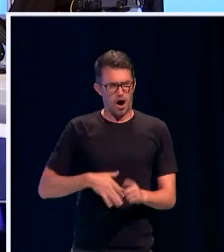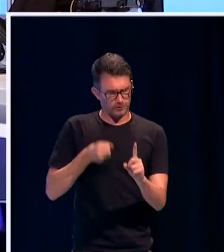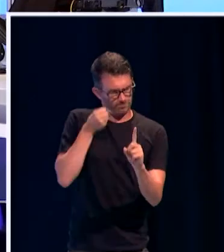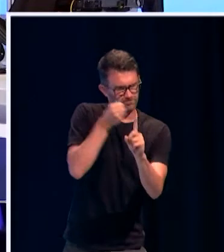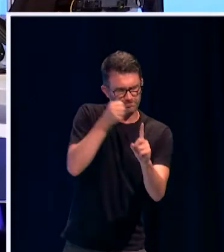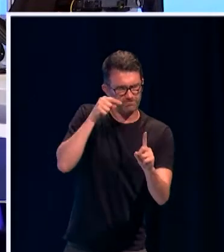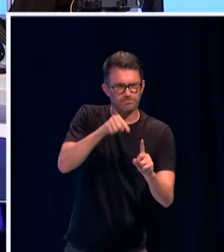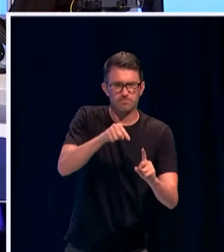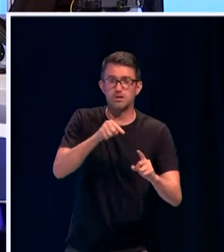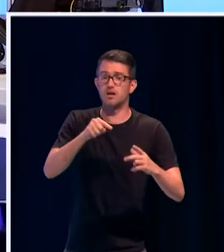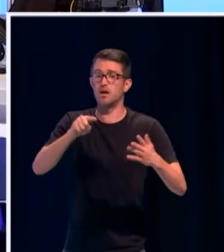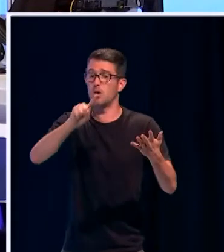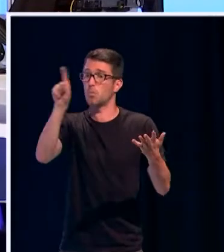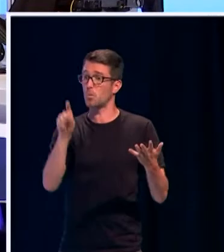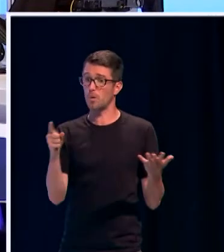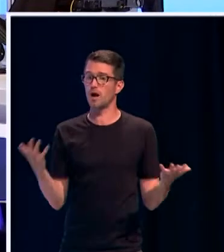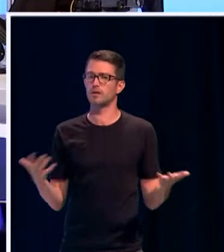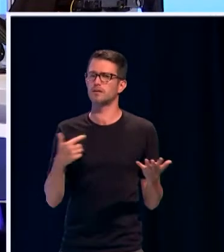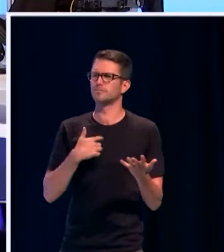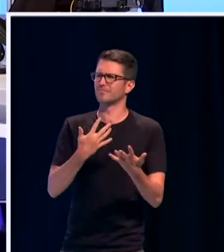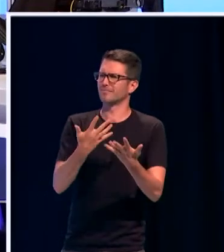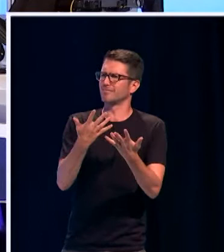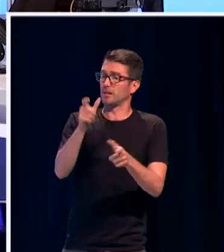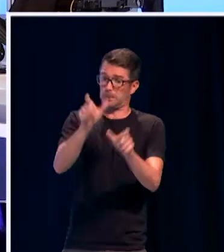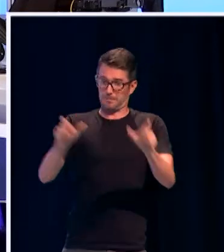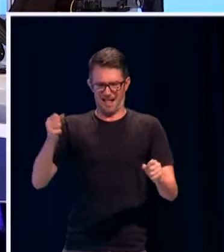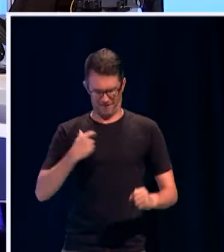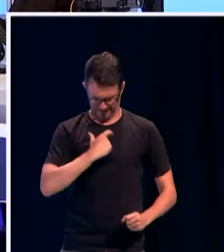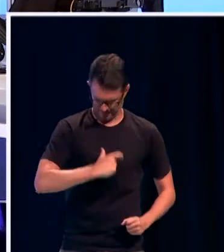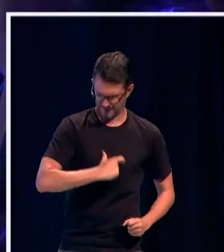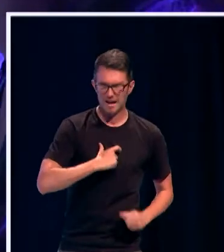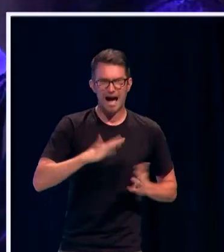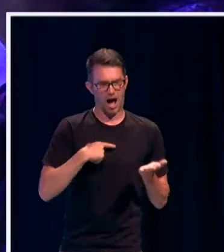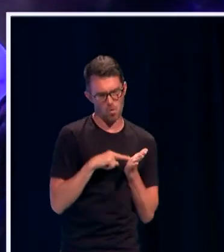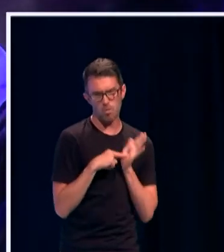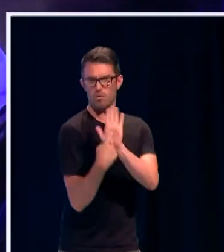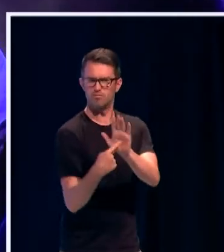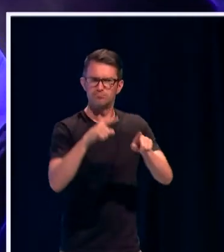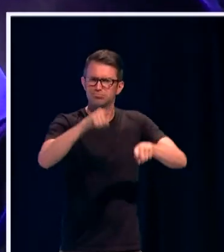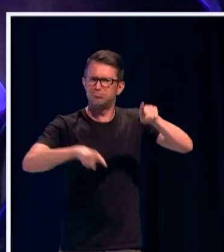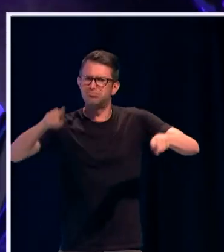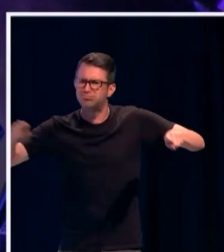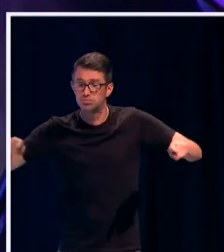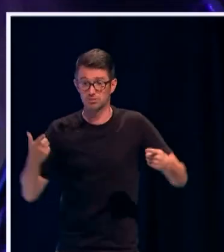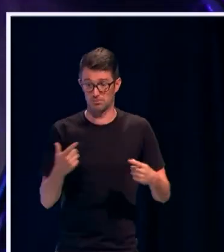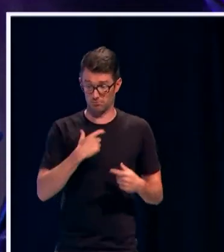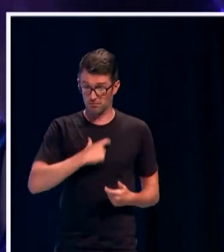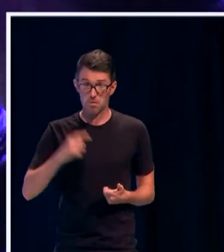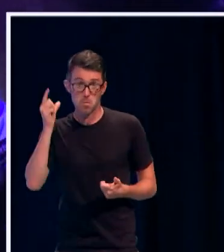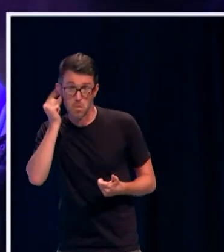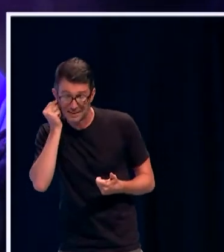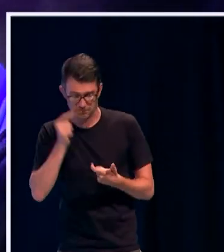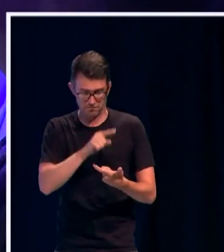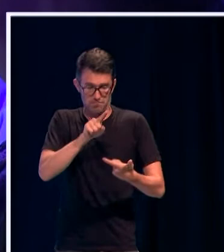have several identities as a women, being an Indigenous and being a women with disabilities, and also from a poor